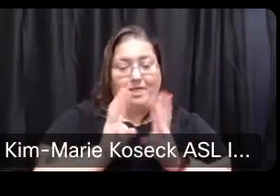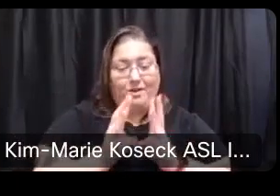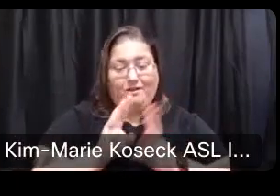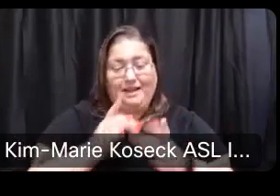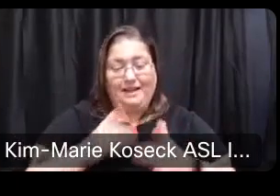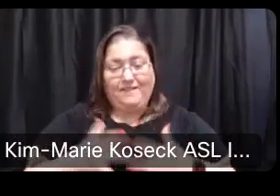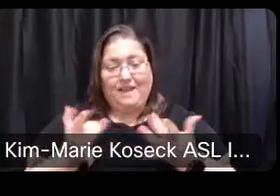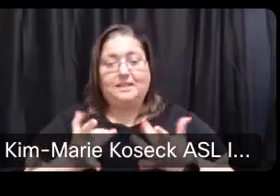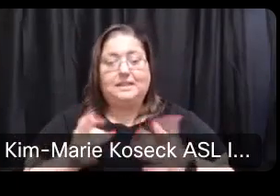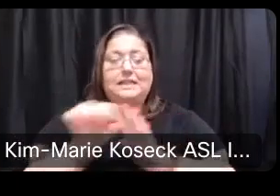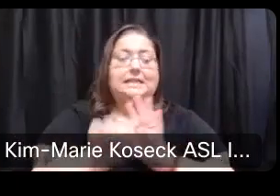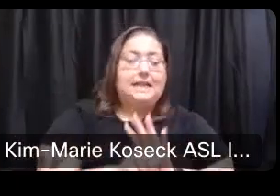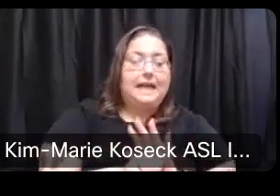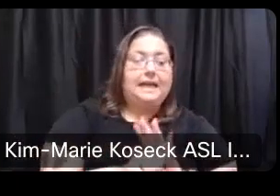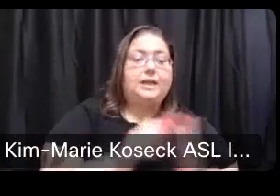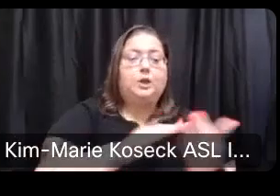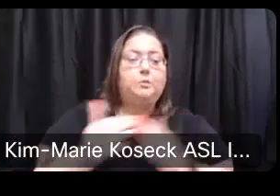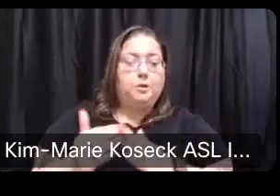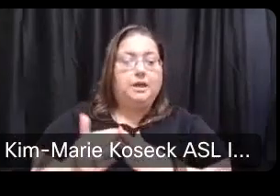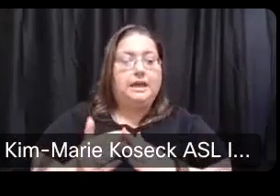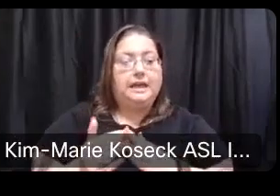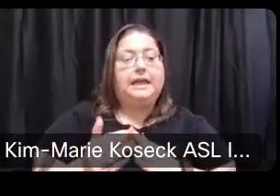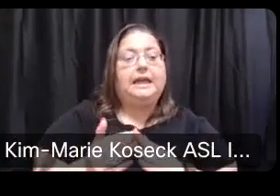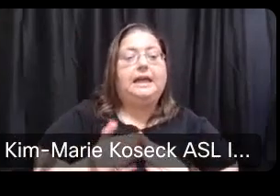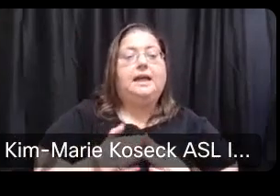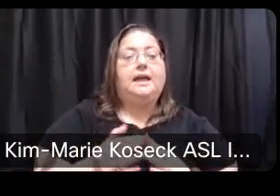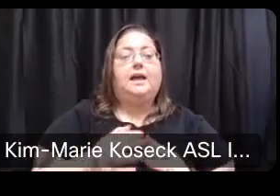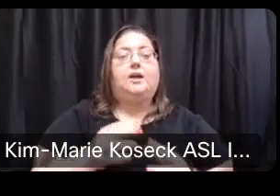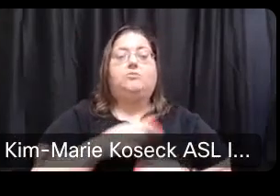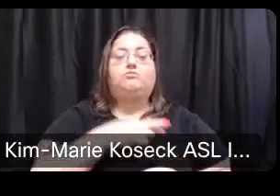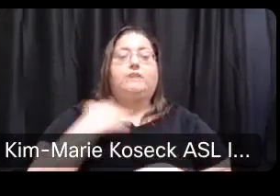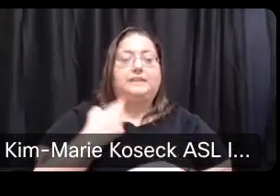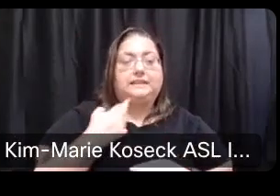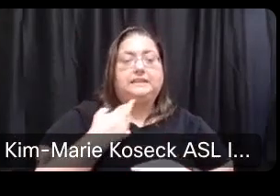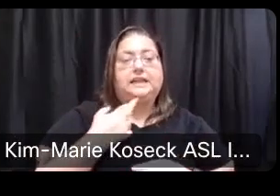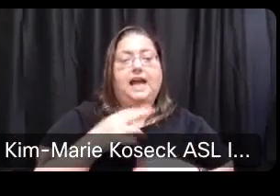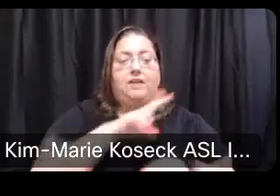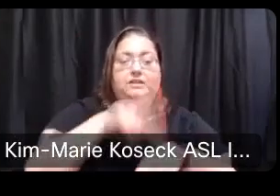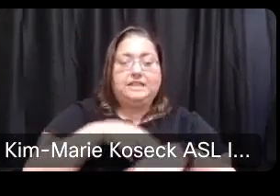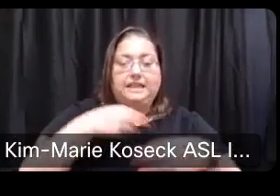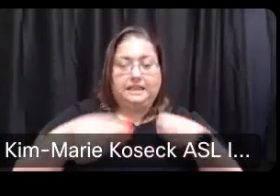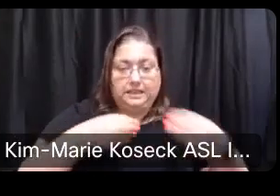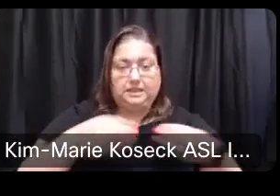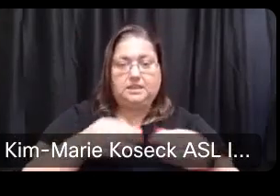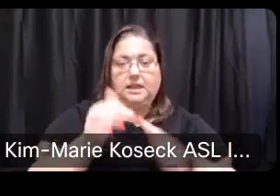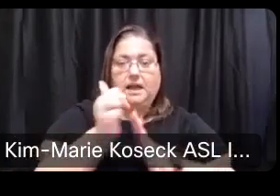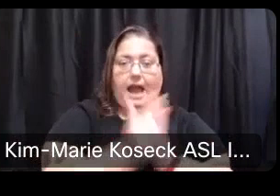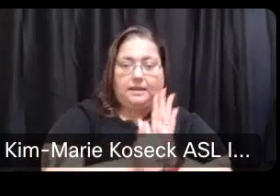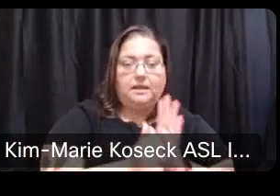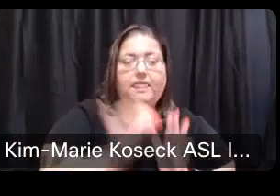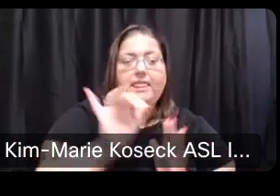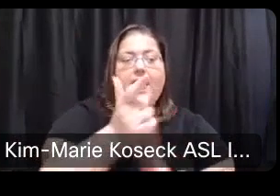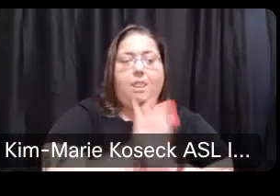state passed the Community Risk and Resiliency Act, and that codified resiliency in many ways. From that law,